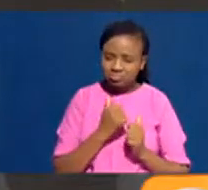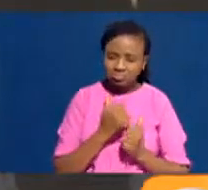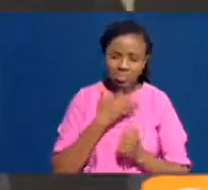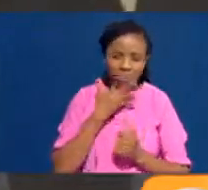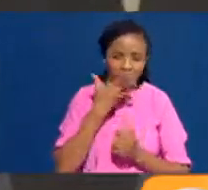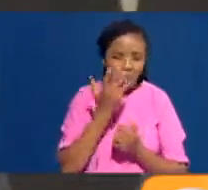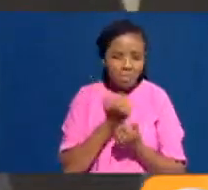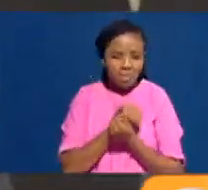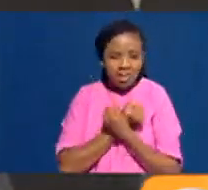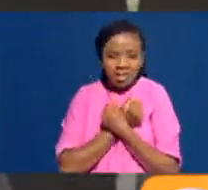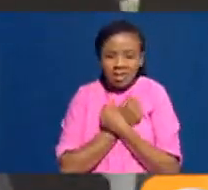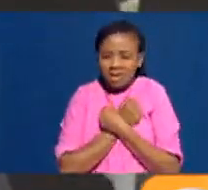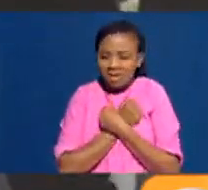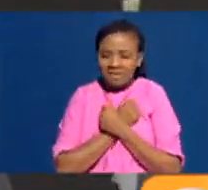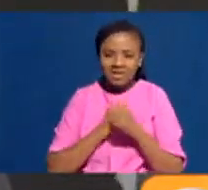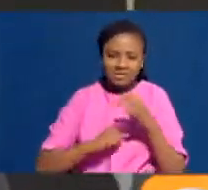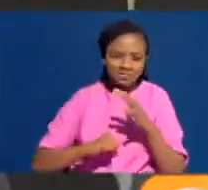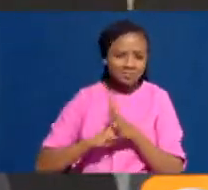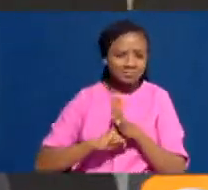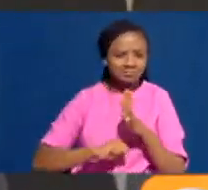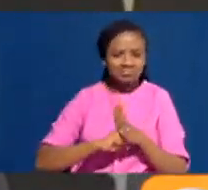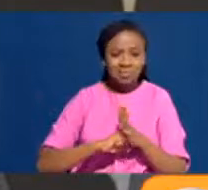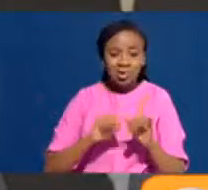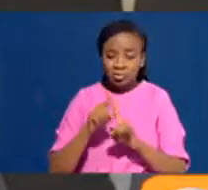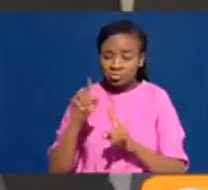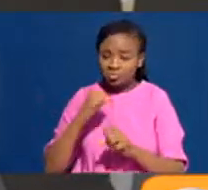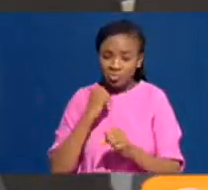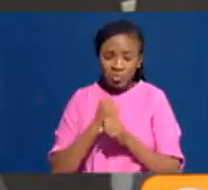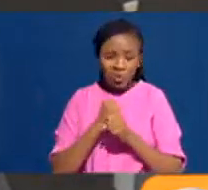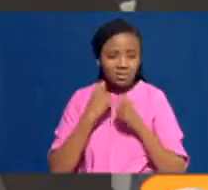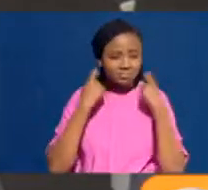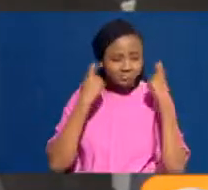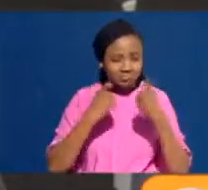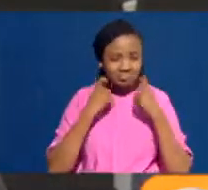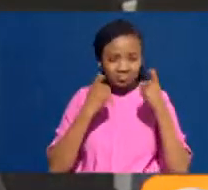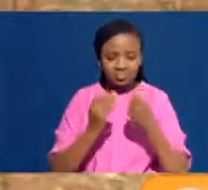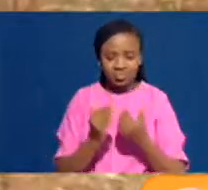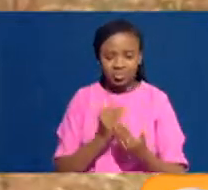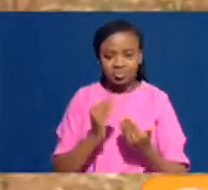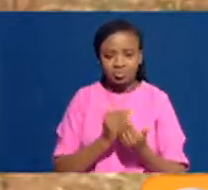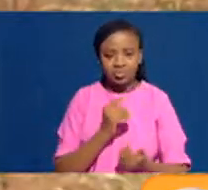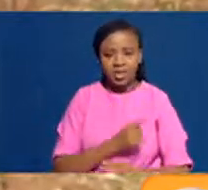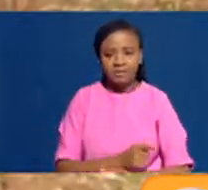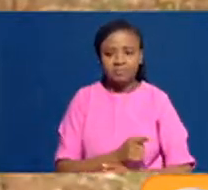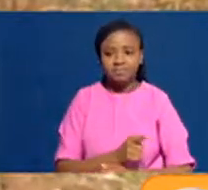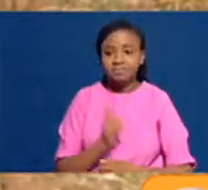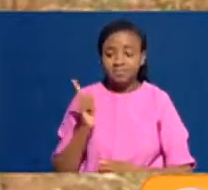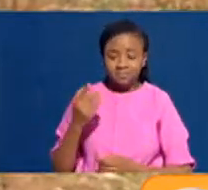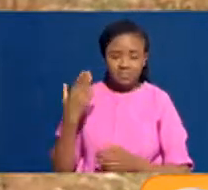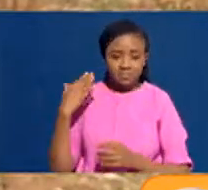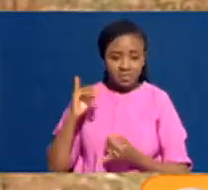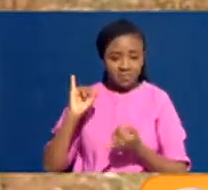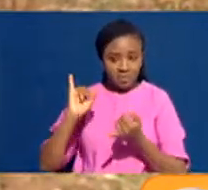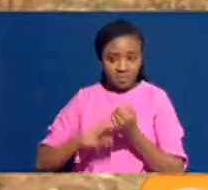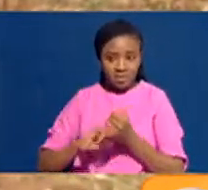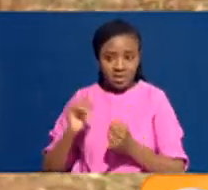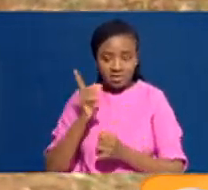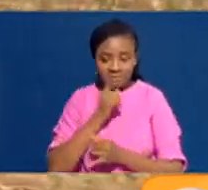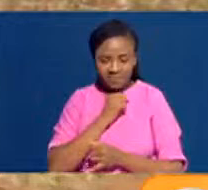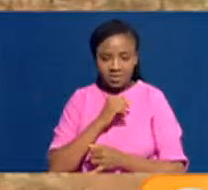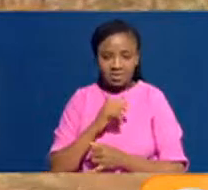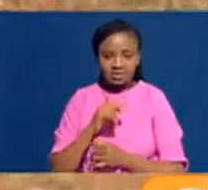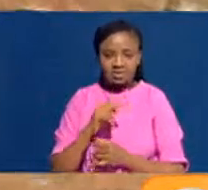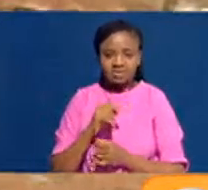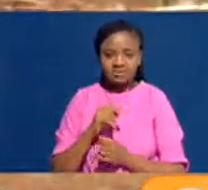warm, loving and supportive person who worked hard to bring them up. Evelyne was married to veteran journalist